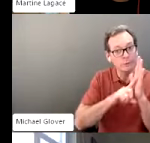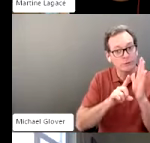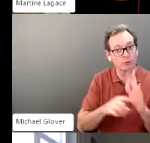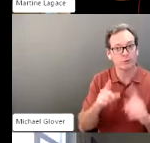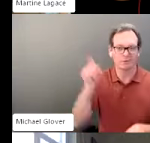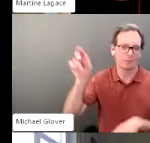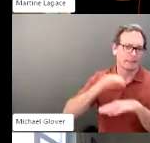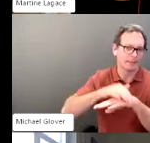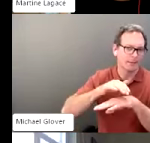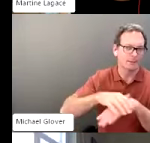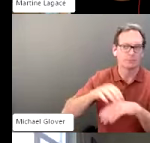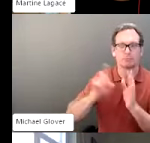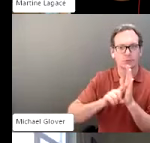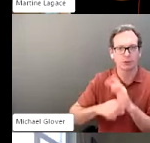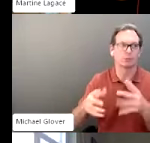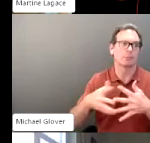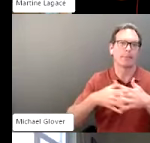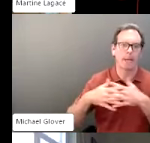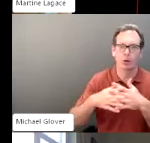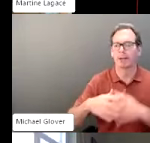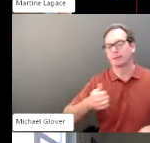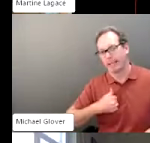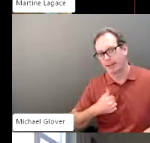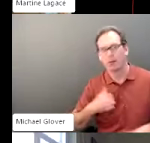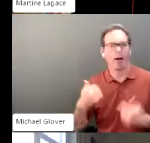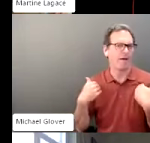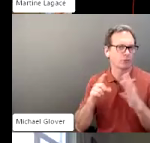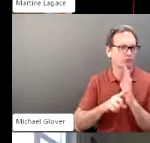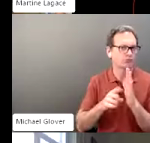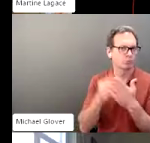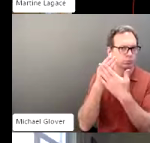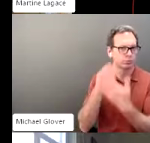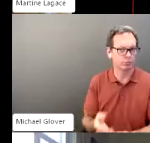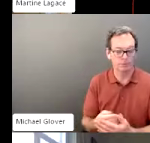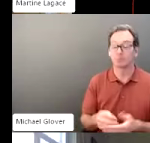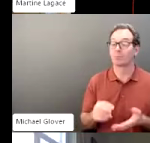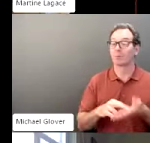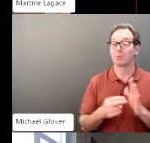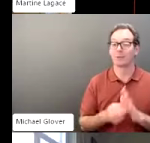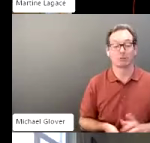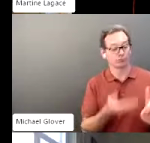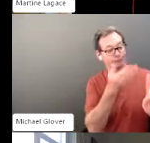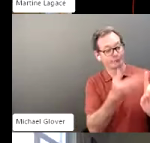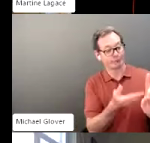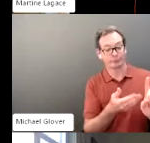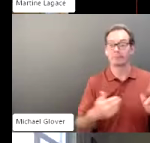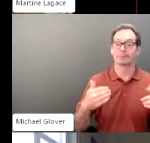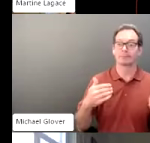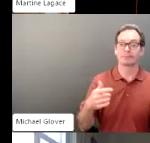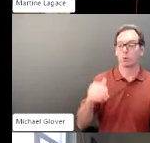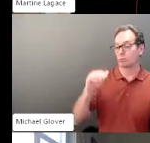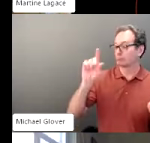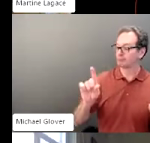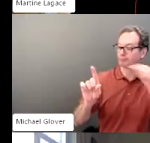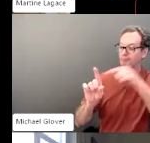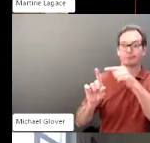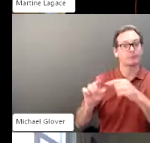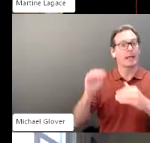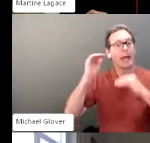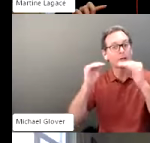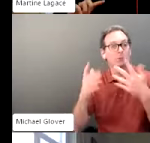and American studies, whereby adults that are autonomous, that are independent, that are living in their own